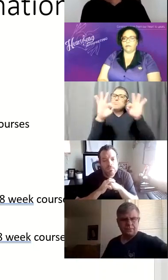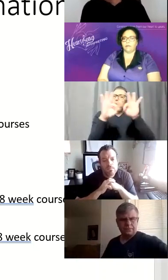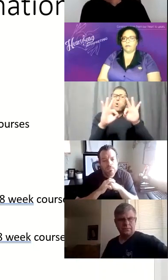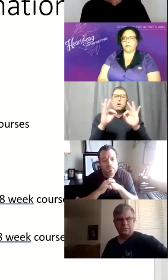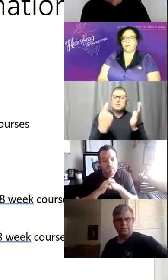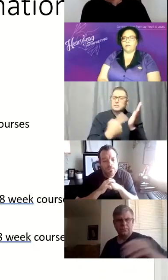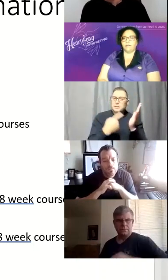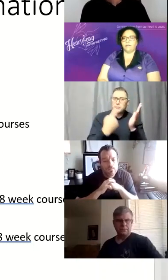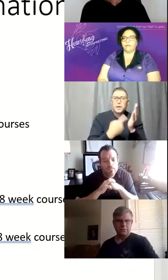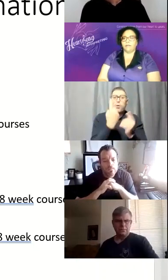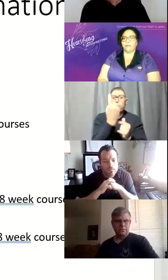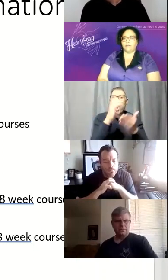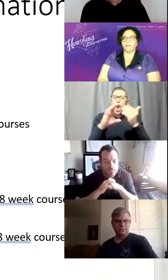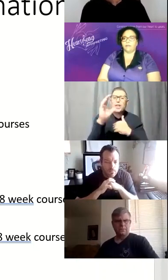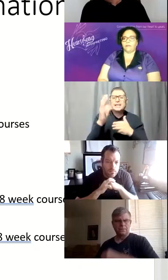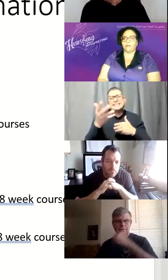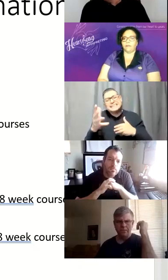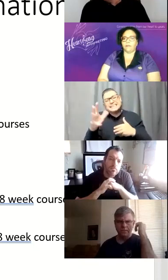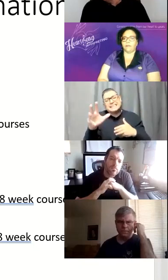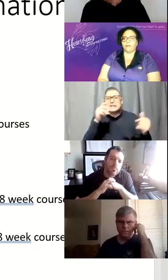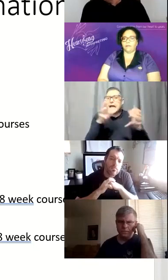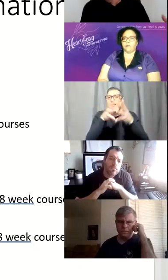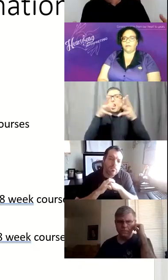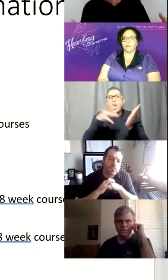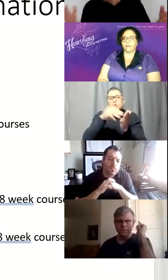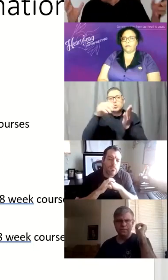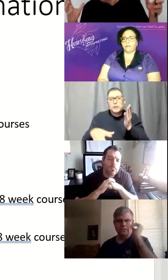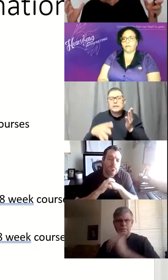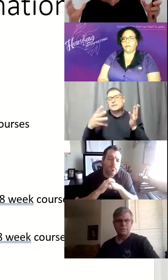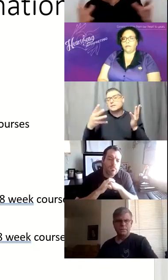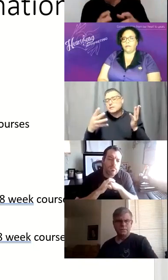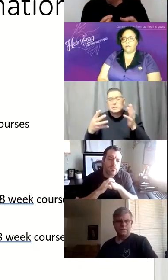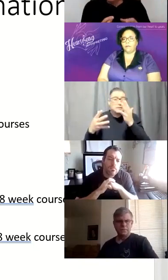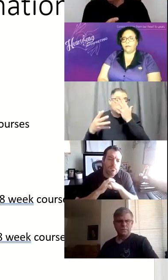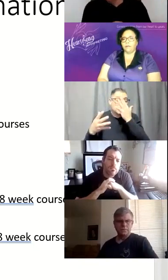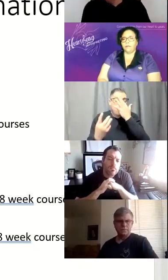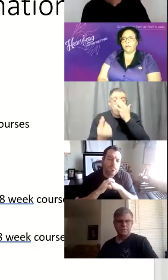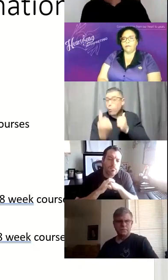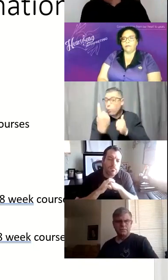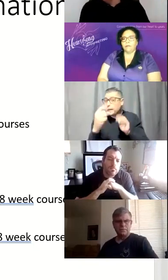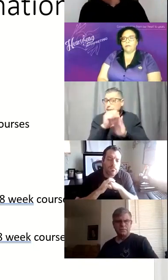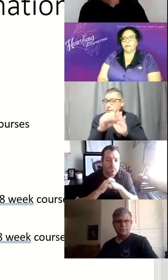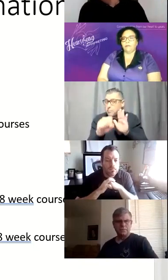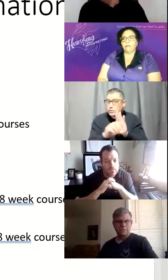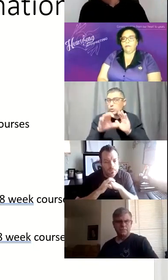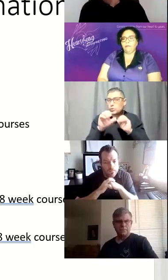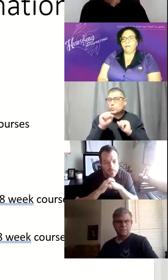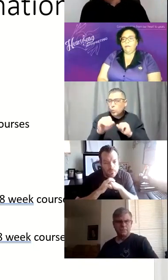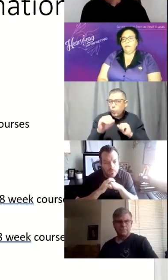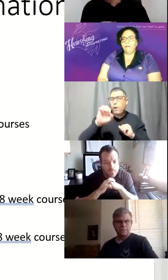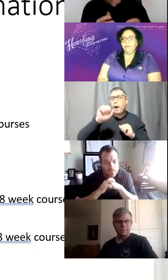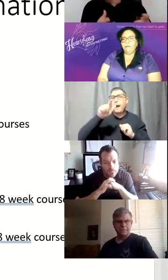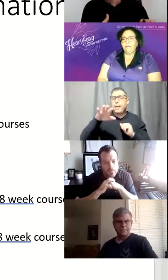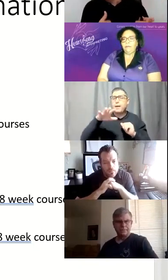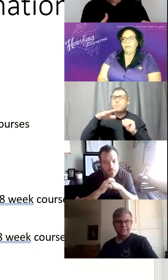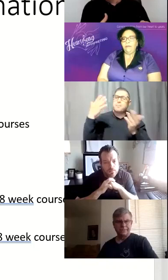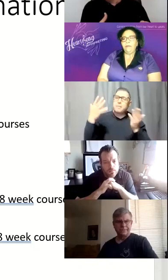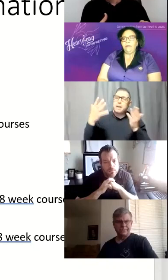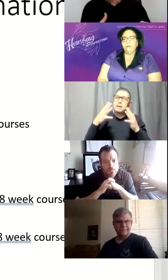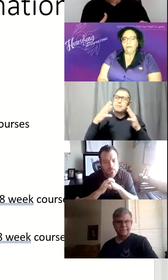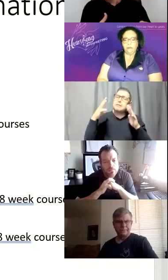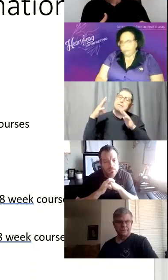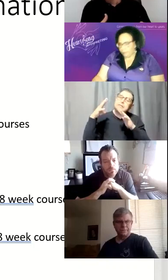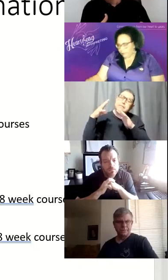Sometimes one college may not have a lot of students one semester, and that makes the club decline, or maybe a particular person that carried